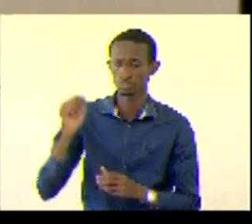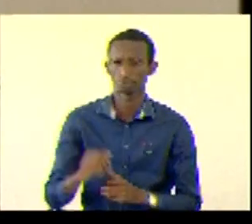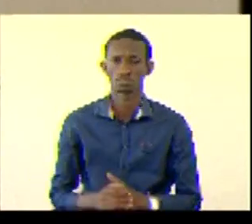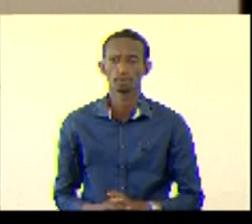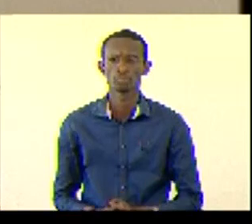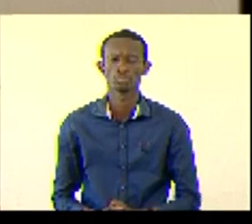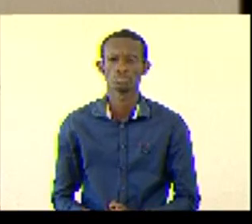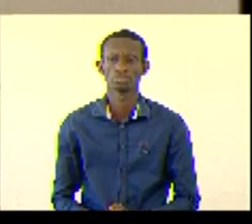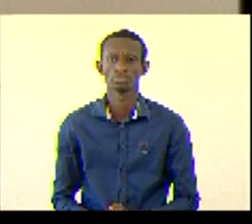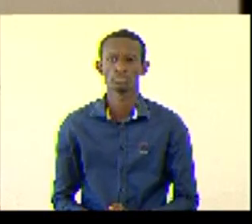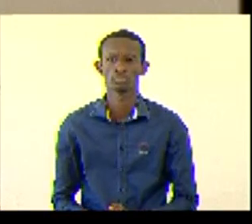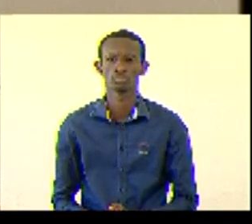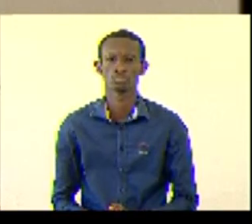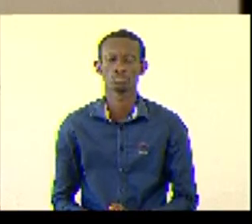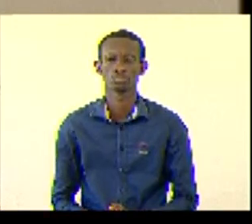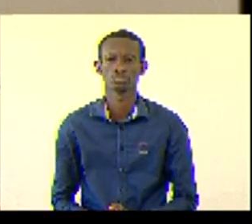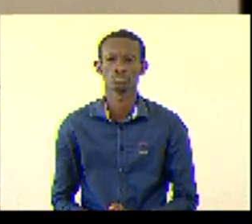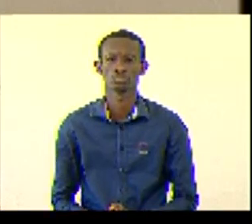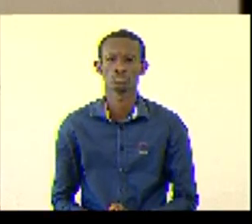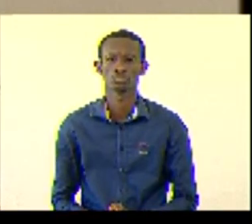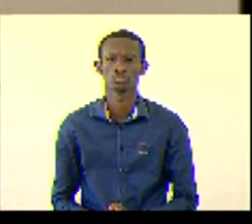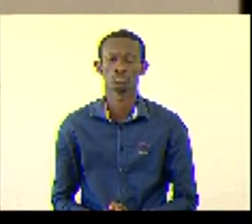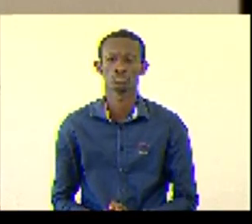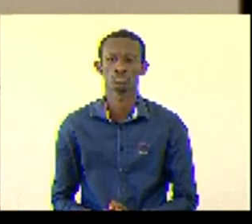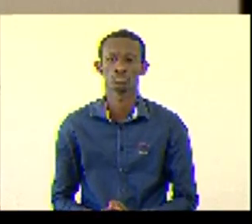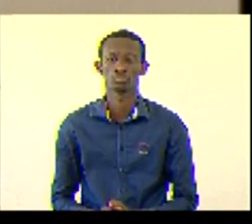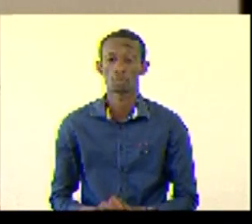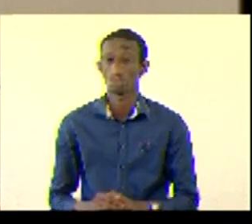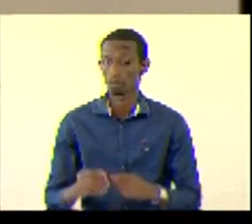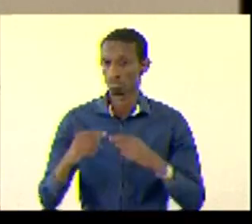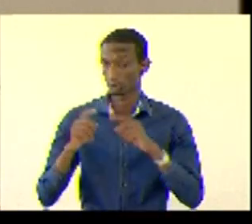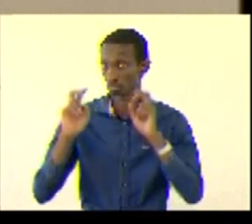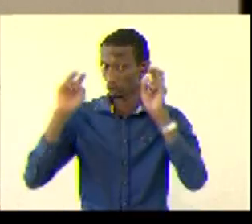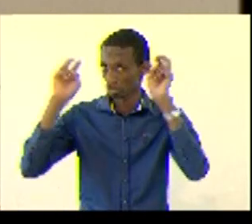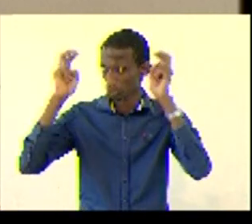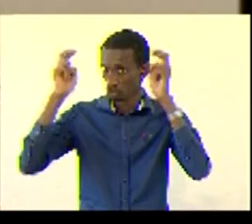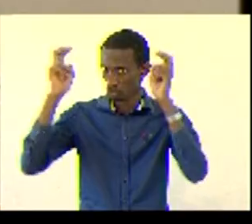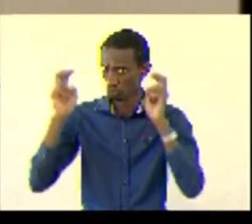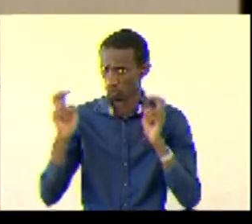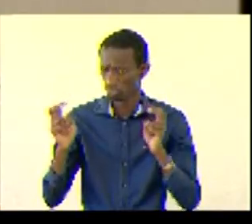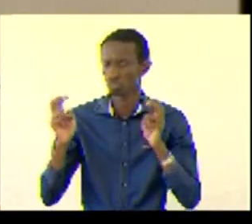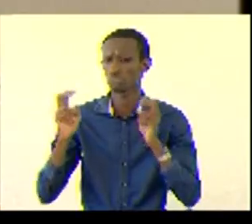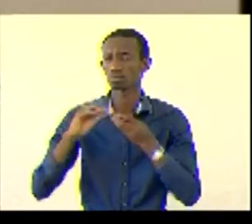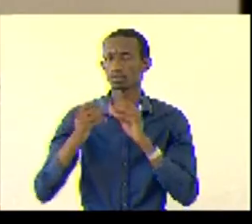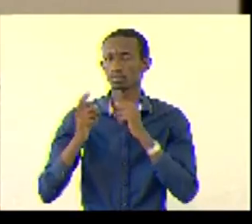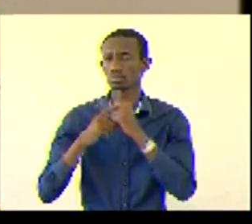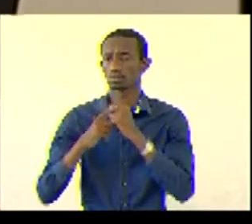That is unit 5, but it is lesson 6. So we'll